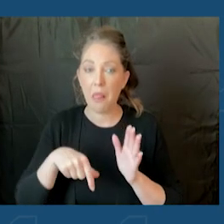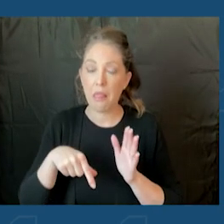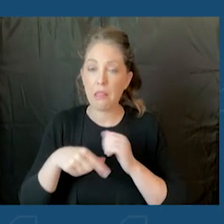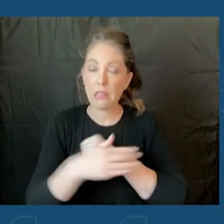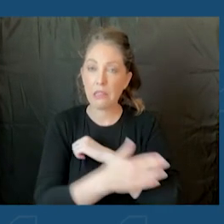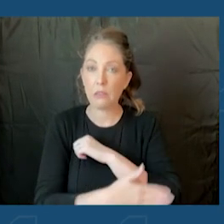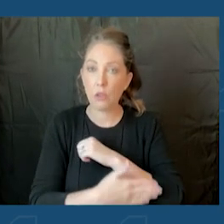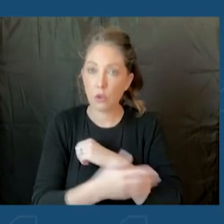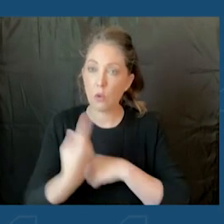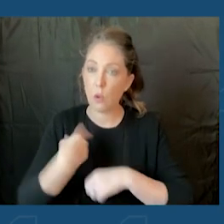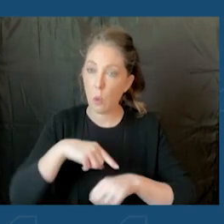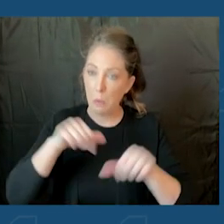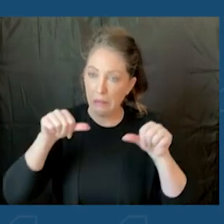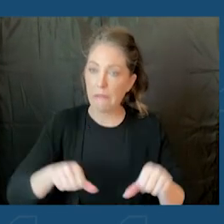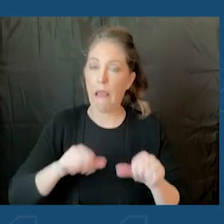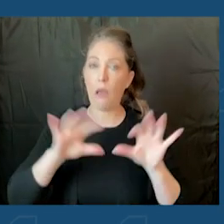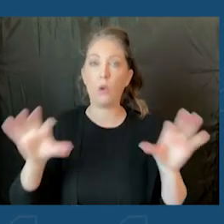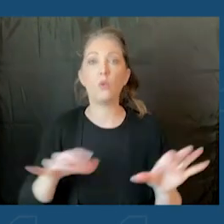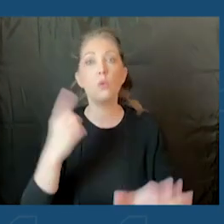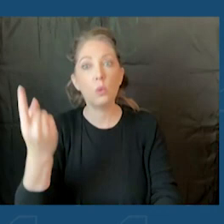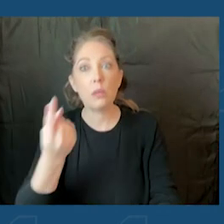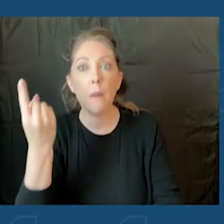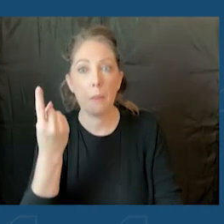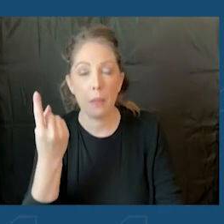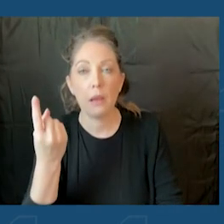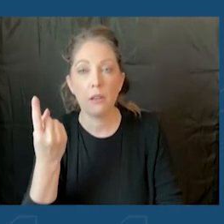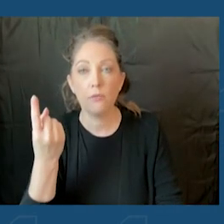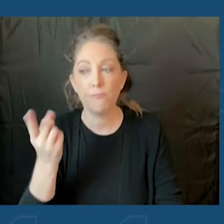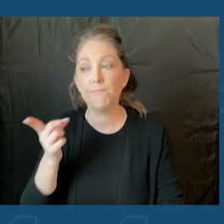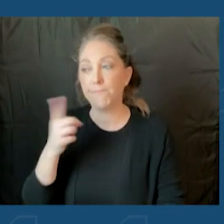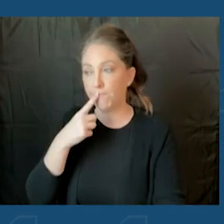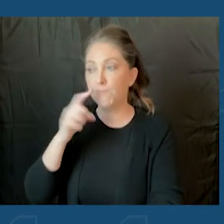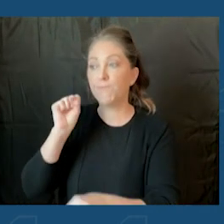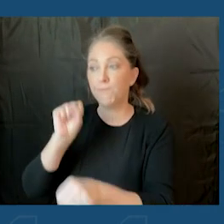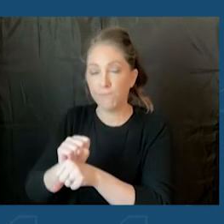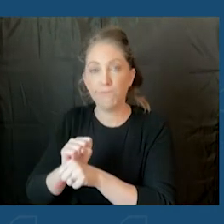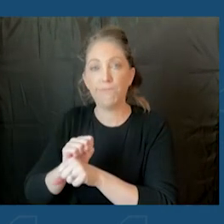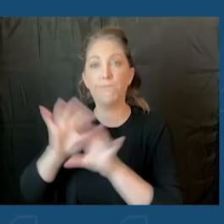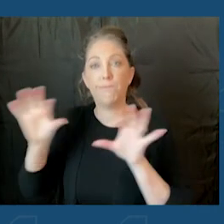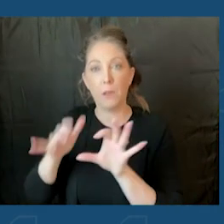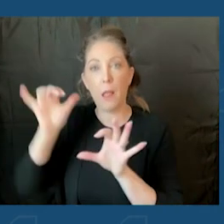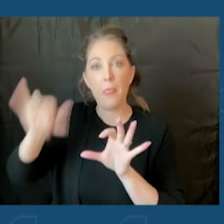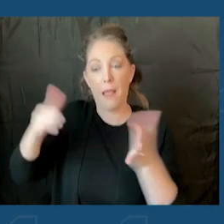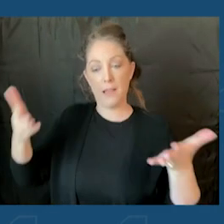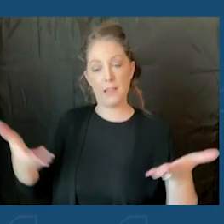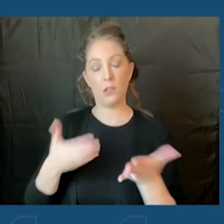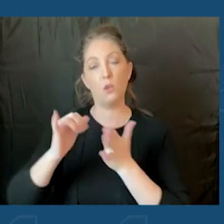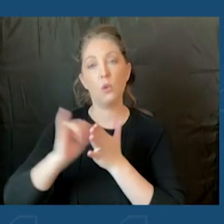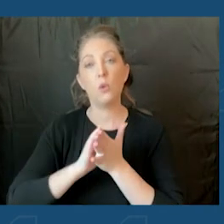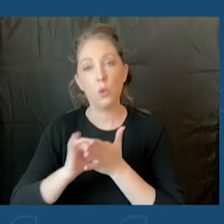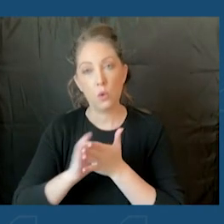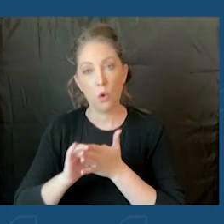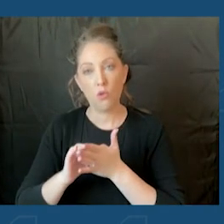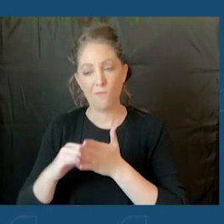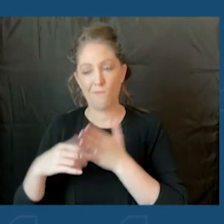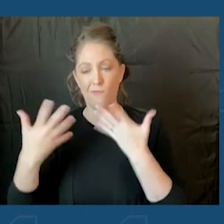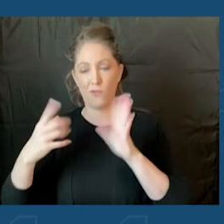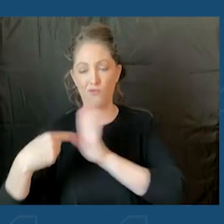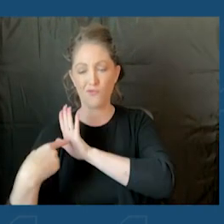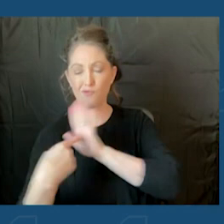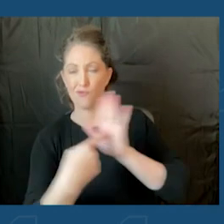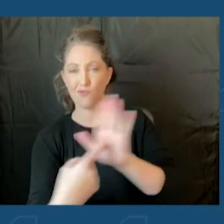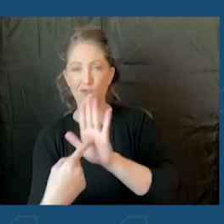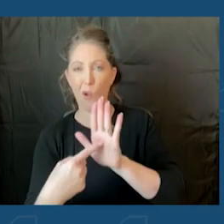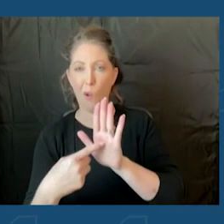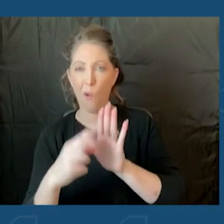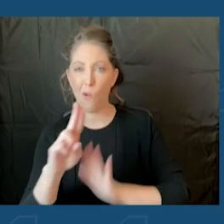something. And that's exactly what she has done here in New York and has shown the rest of the country what